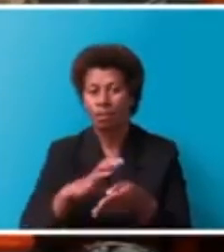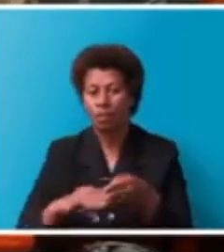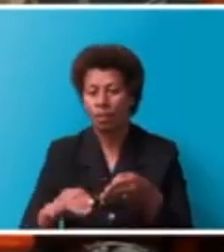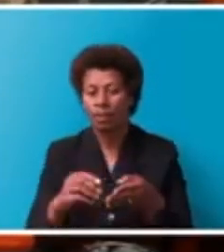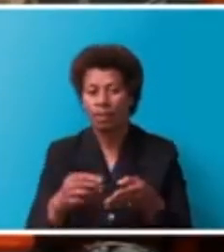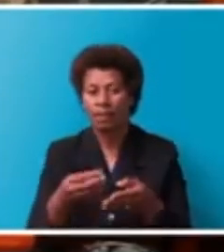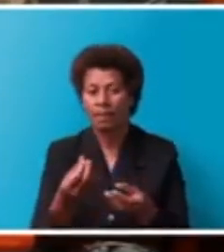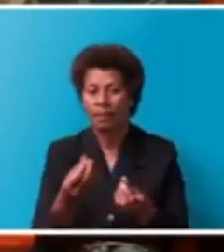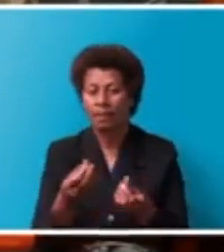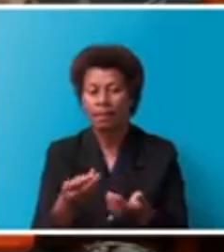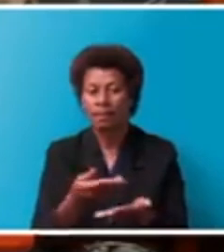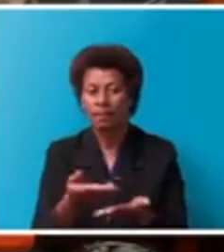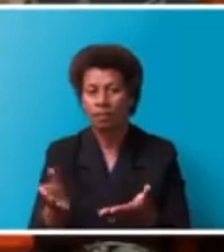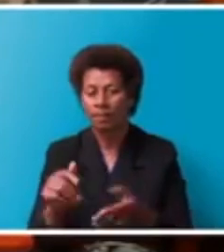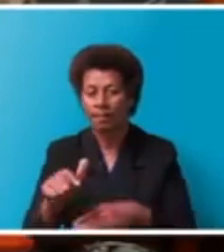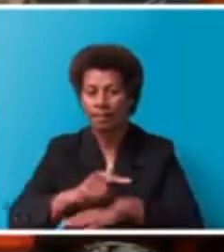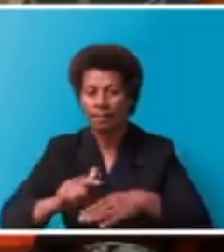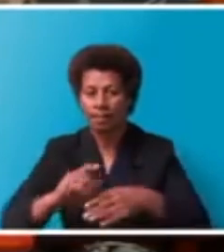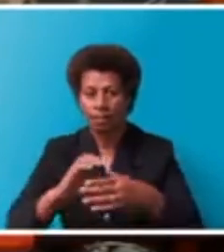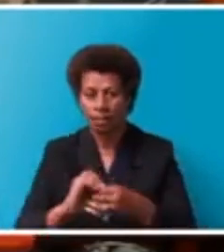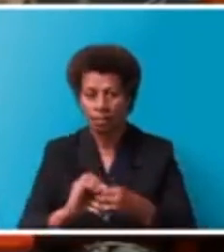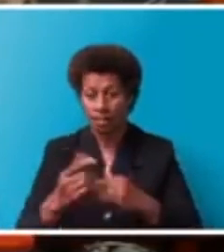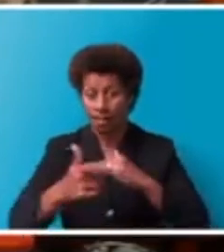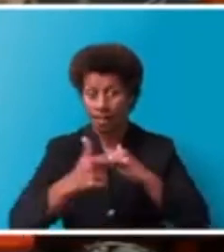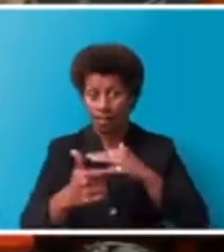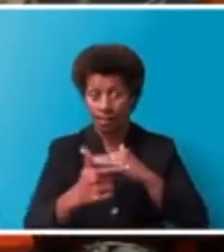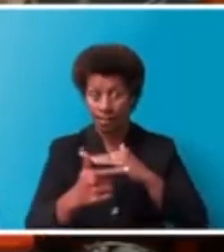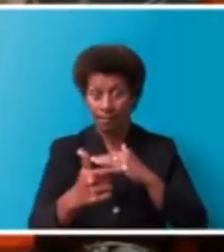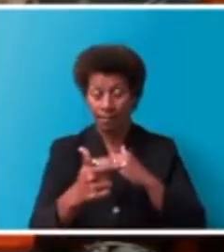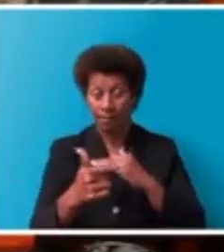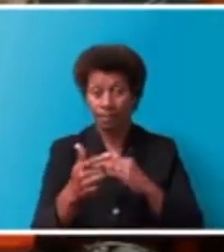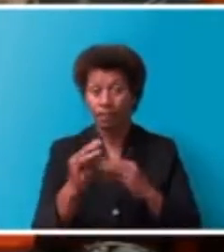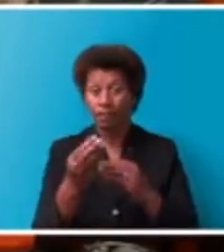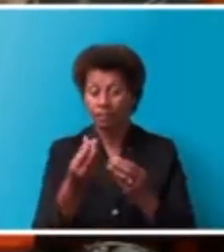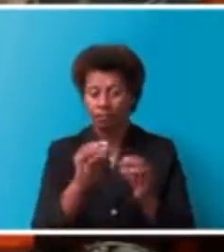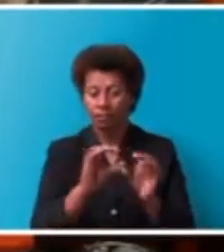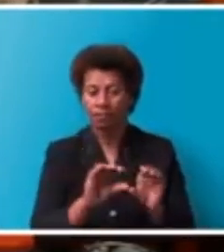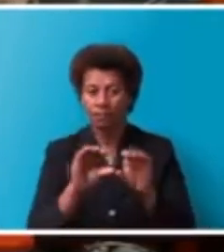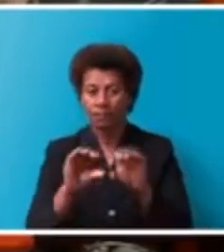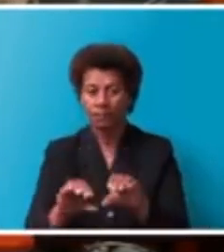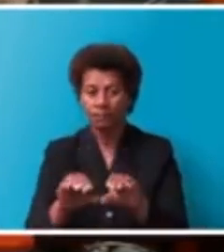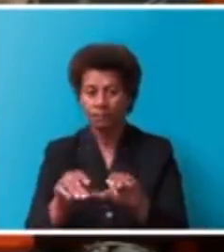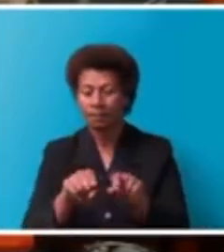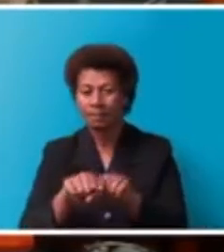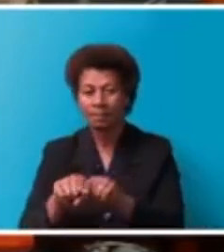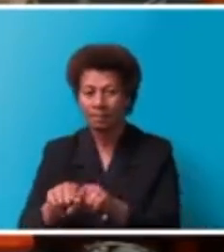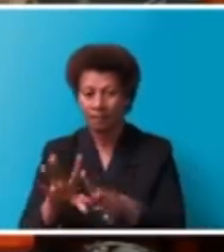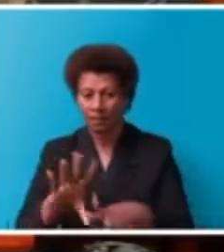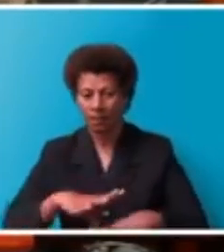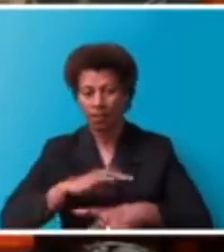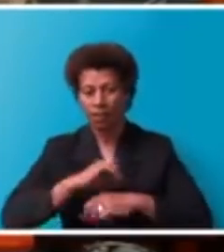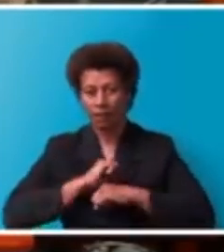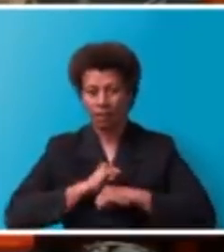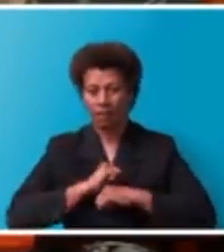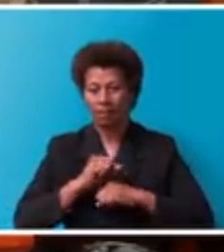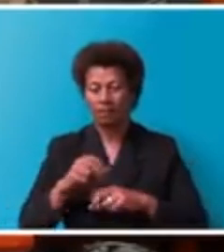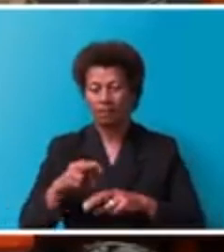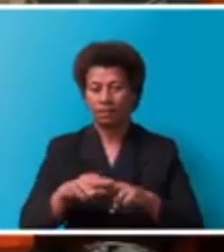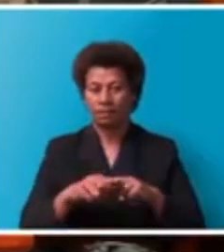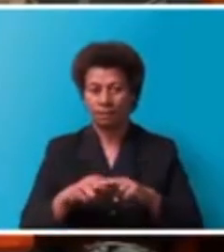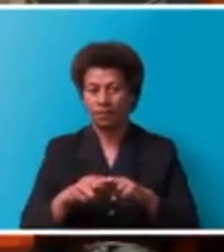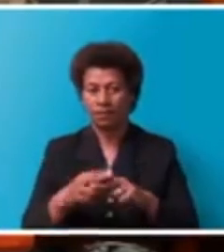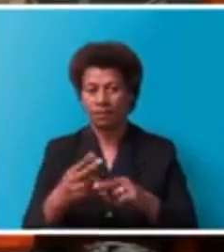Speaker, this is the level of investment that Fiji needs. It is a sign of investor confidence, investing in Fiji, which will